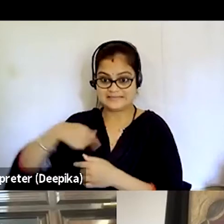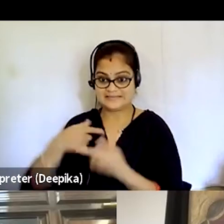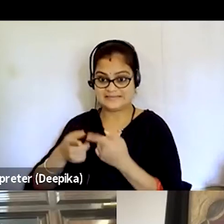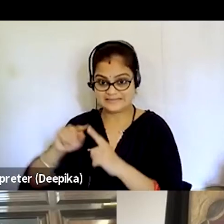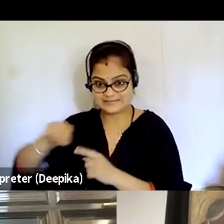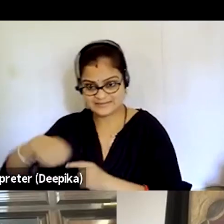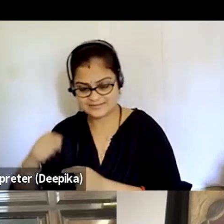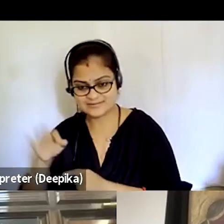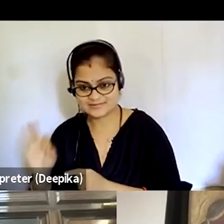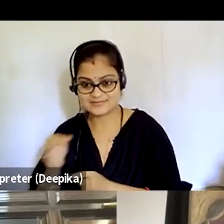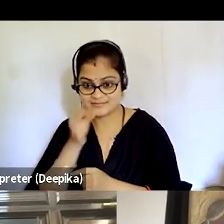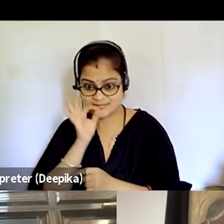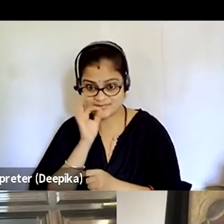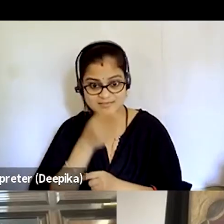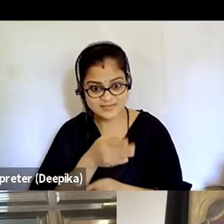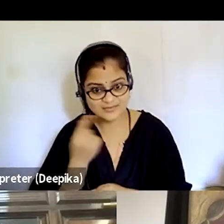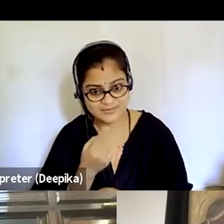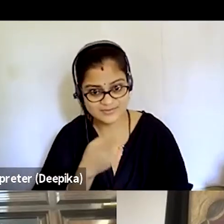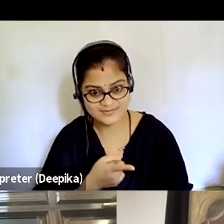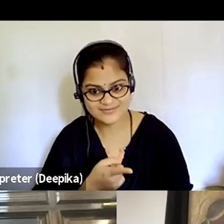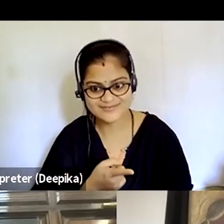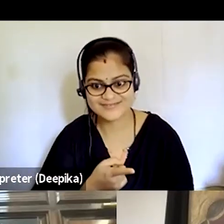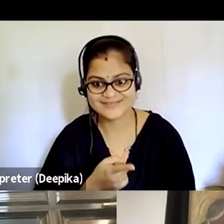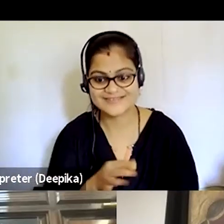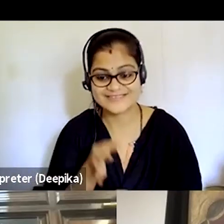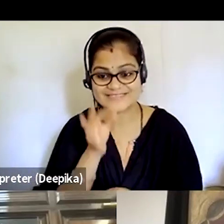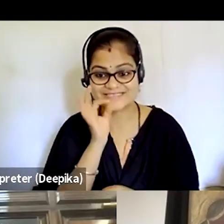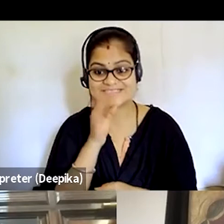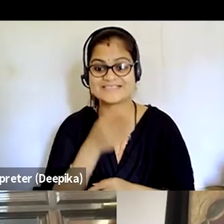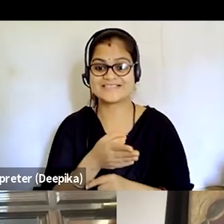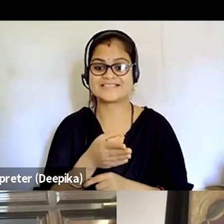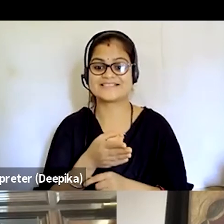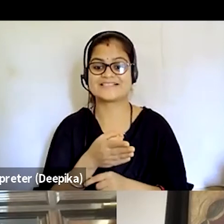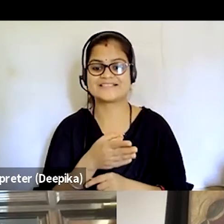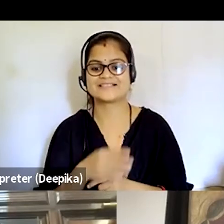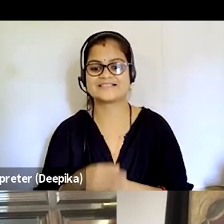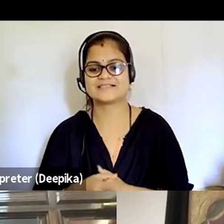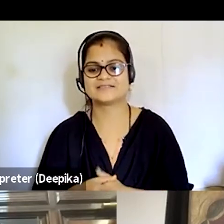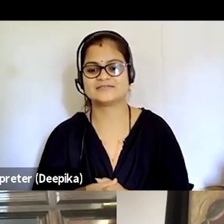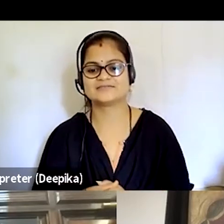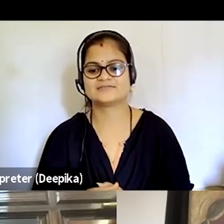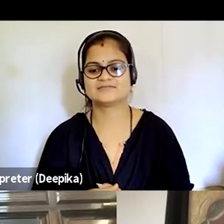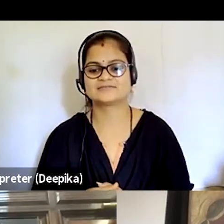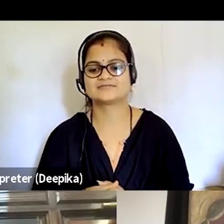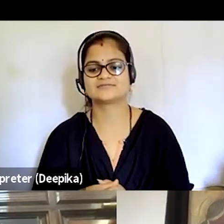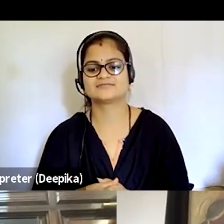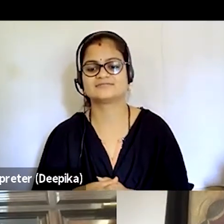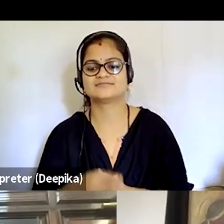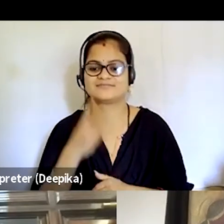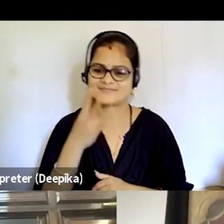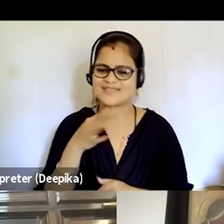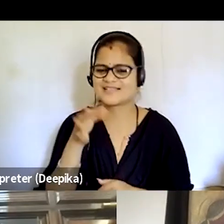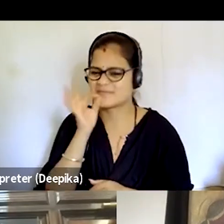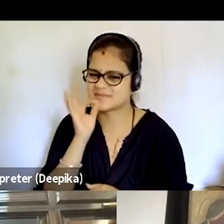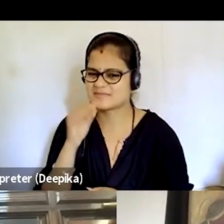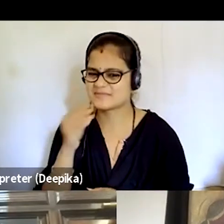tea leaves here. You people must be drinking chai. The staff must be drinking chai. So can you please, serve 3 cups of tea down